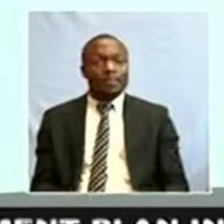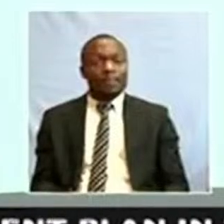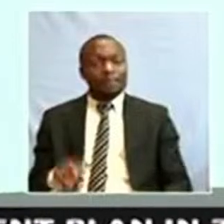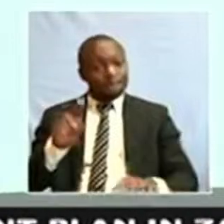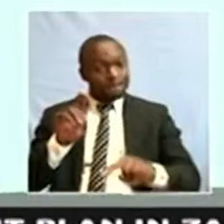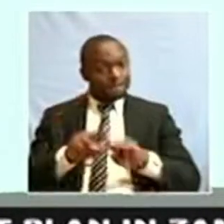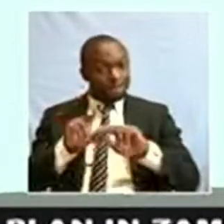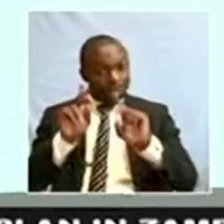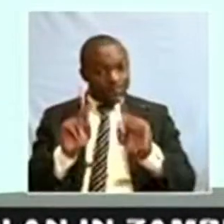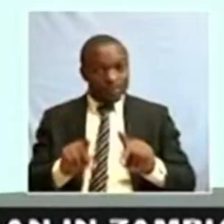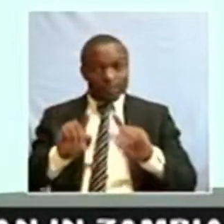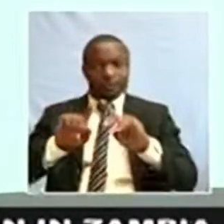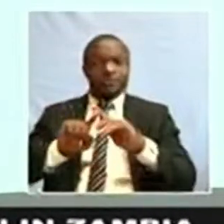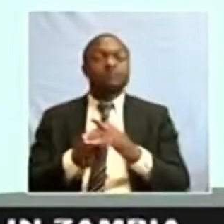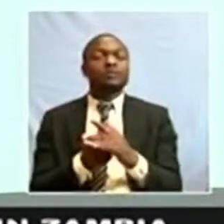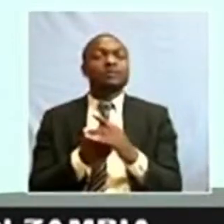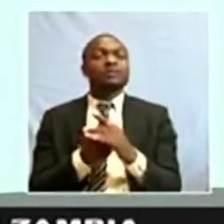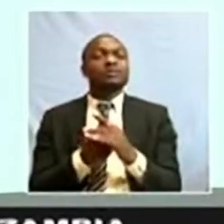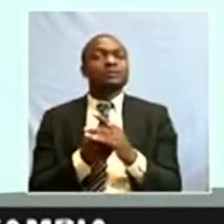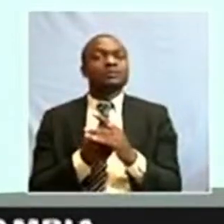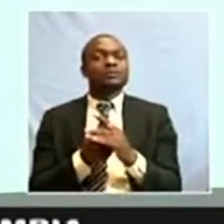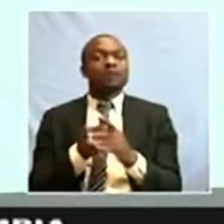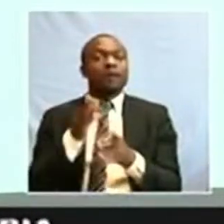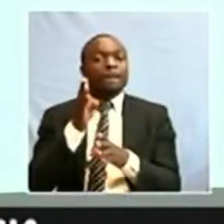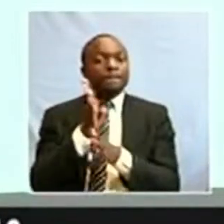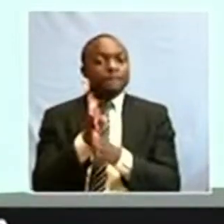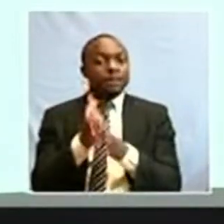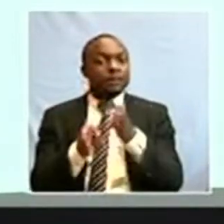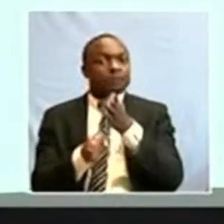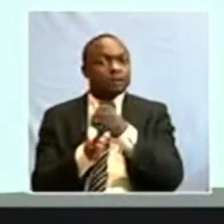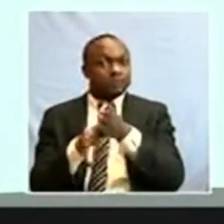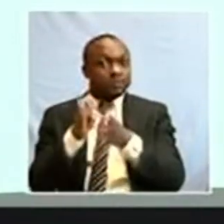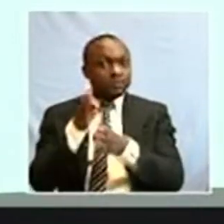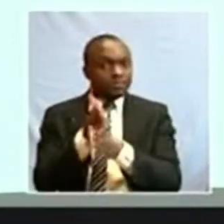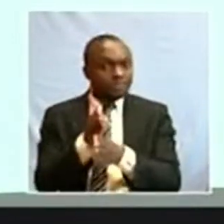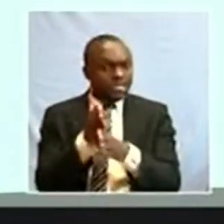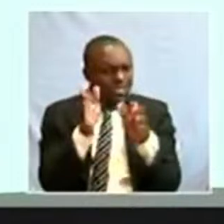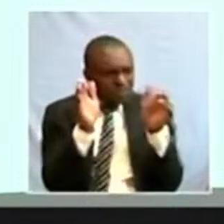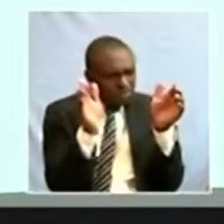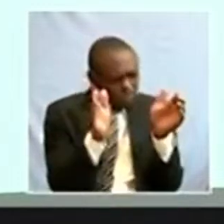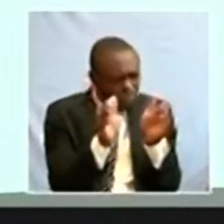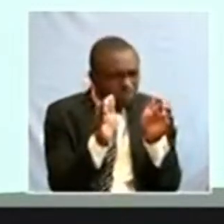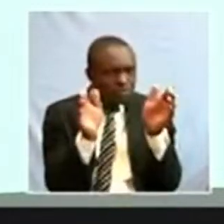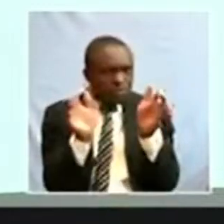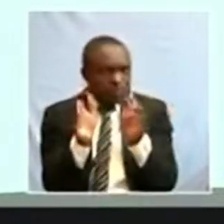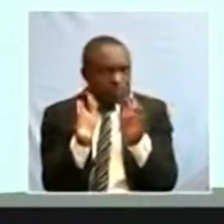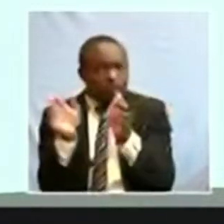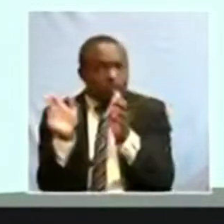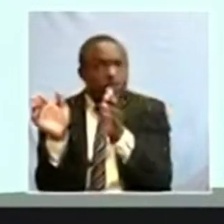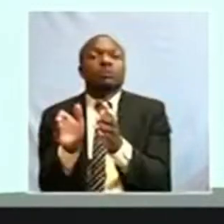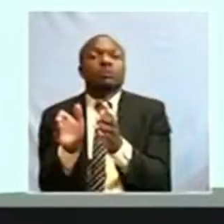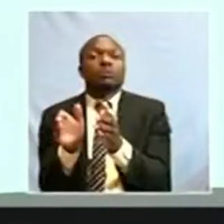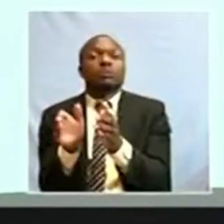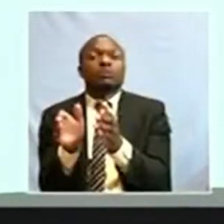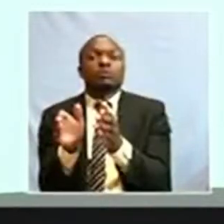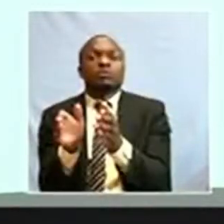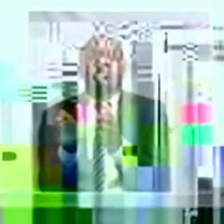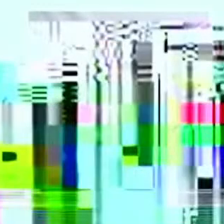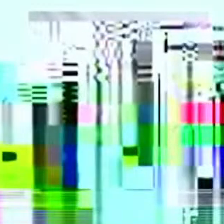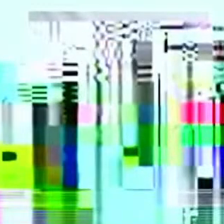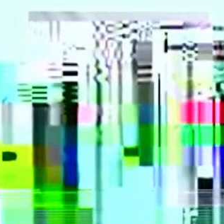Chair, we embarked on building mini civic centers because we really wanted to try